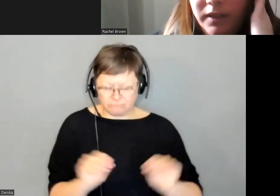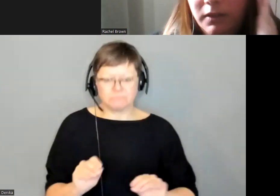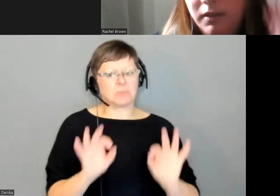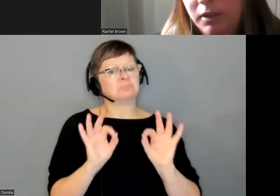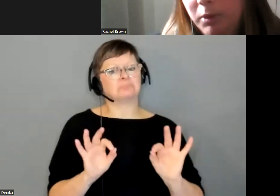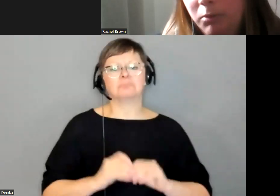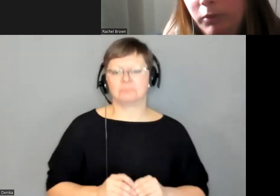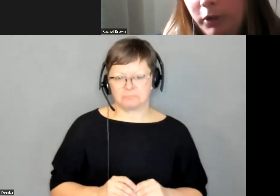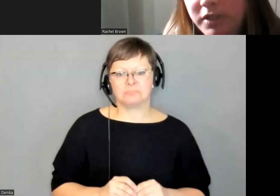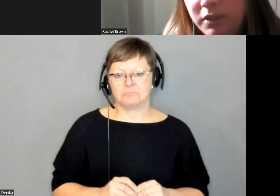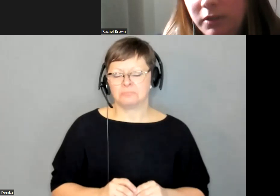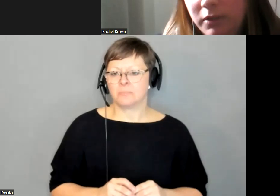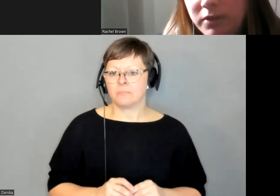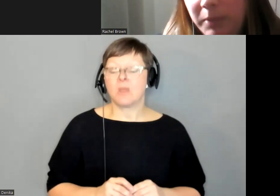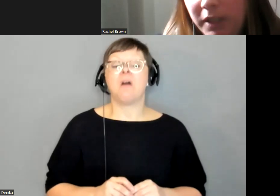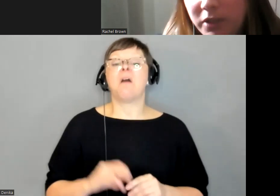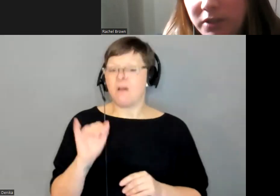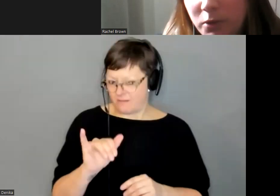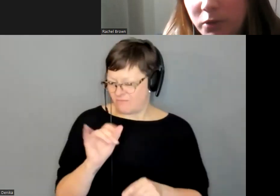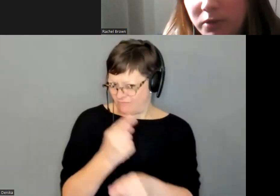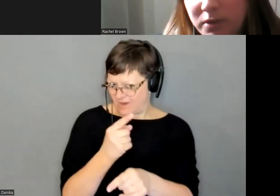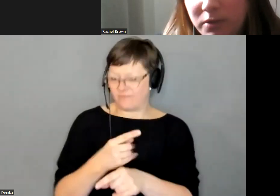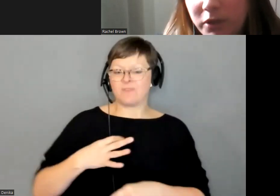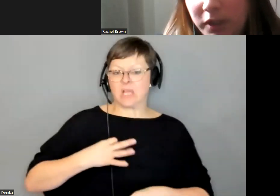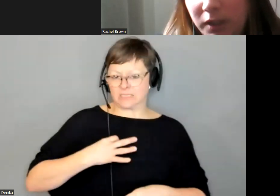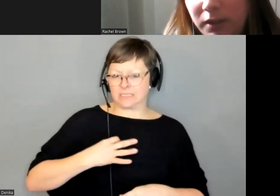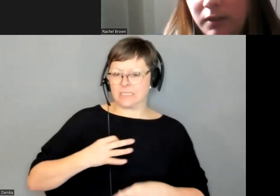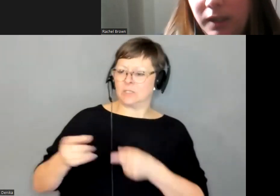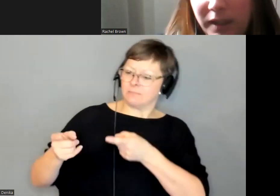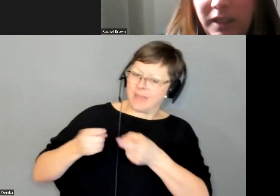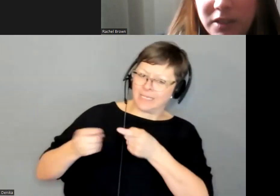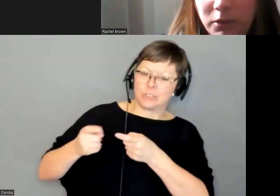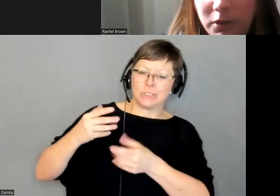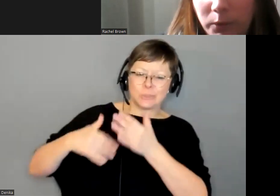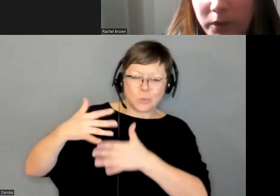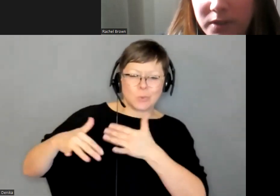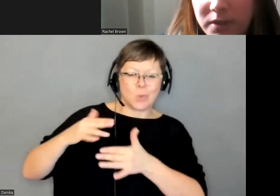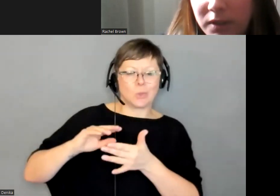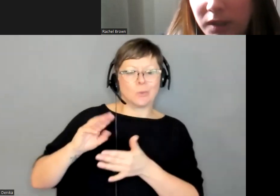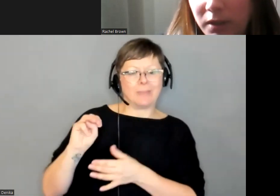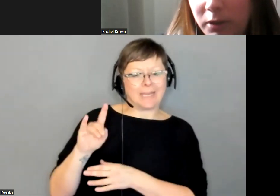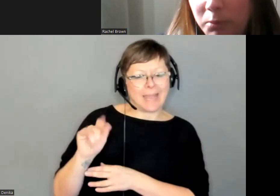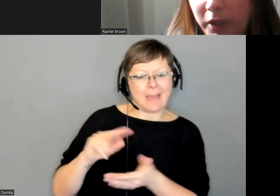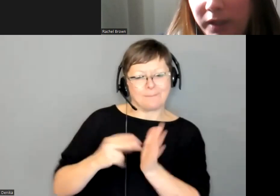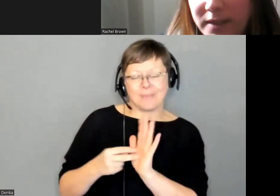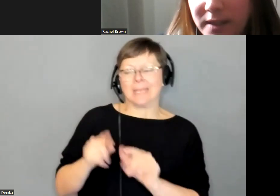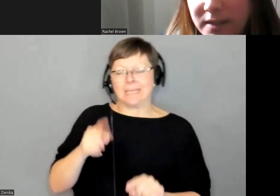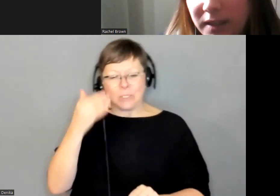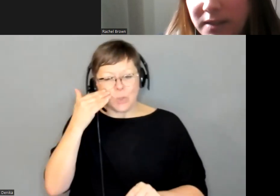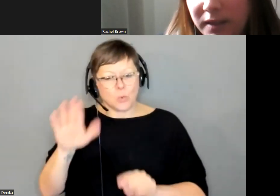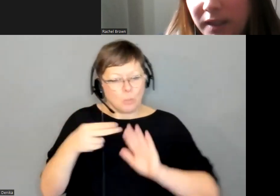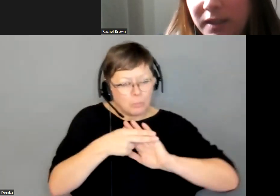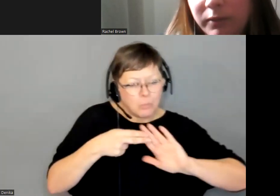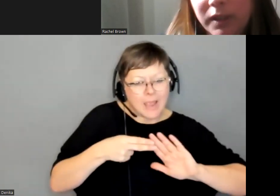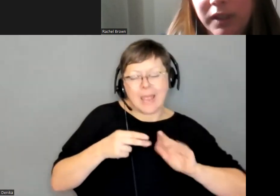Yes, another thing about volunteers managing socials, it's tricky and they need to know your voice, your brand assets and